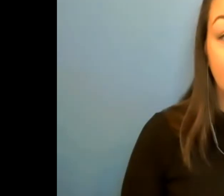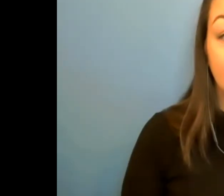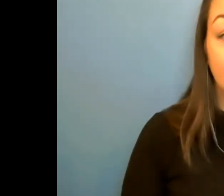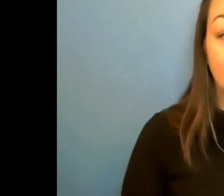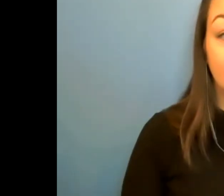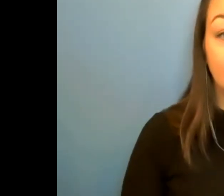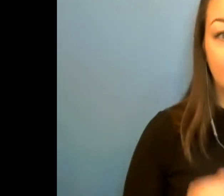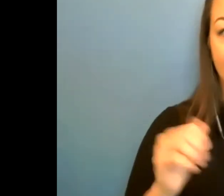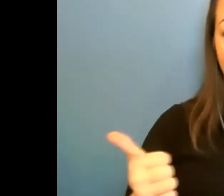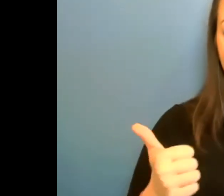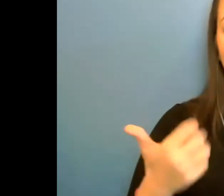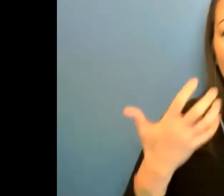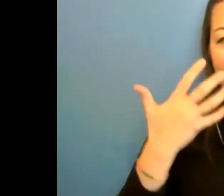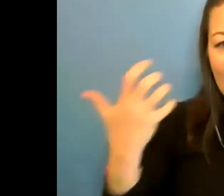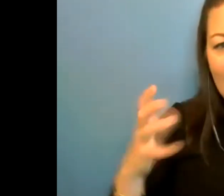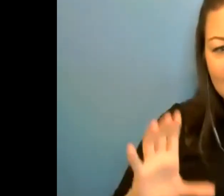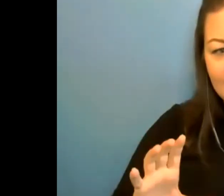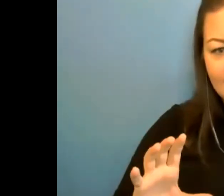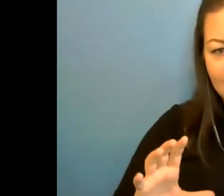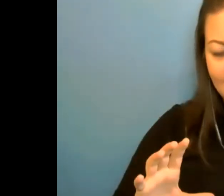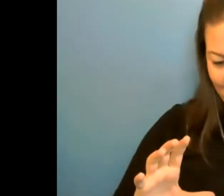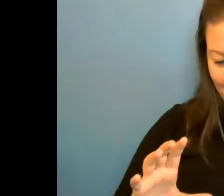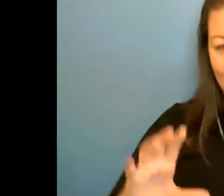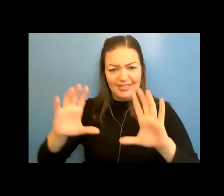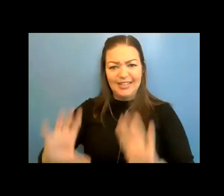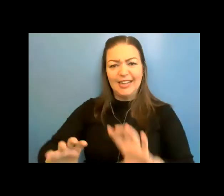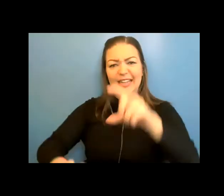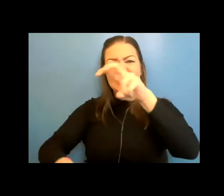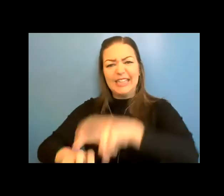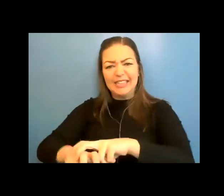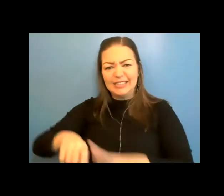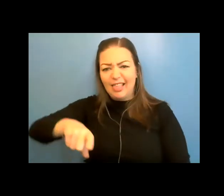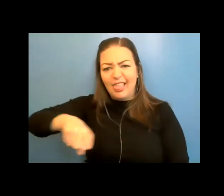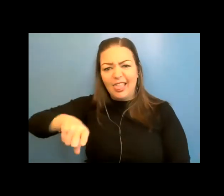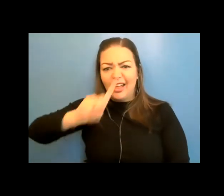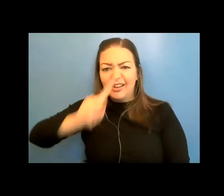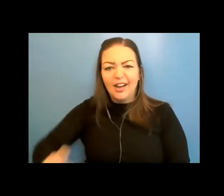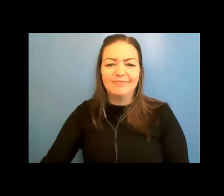So the cat was obviously sitting on my hand as I was trying to click the button.